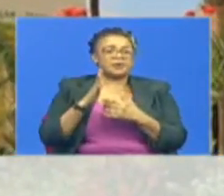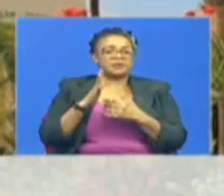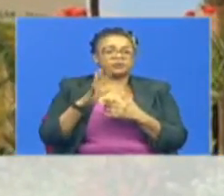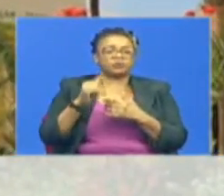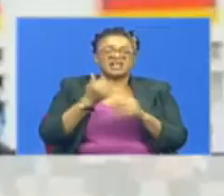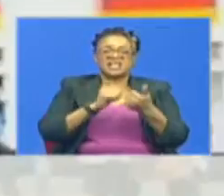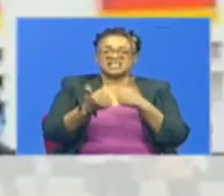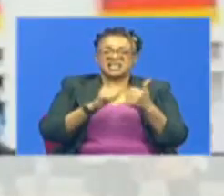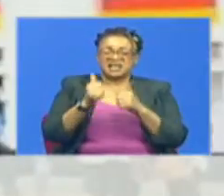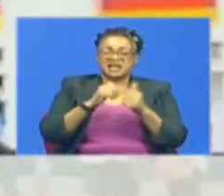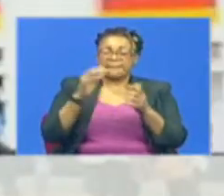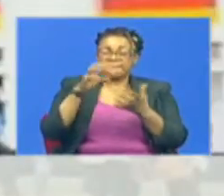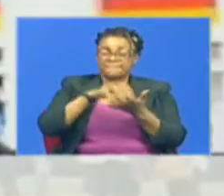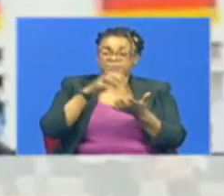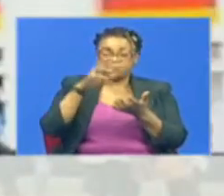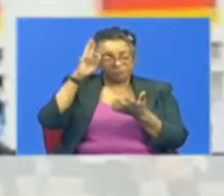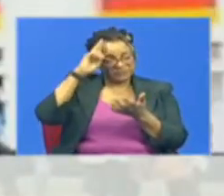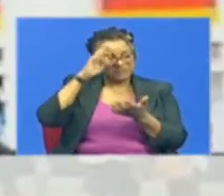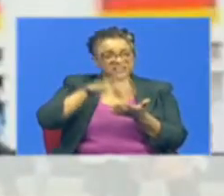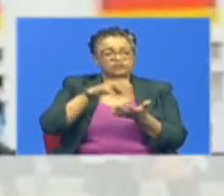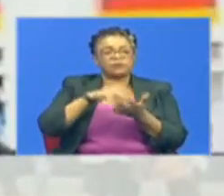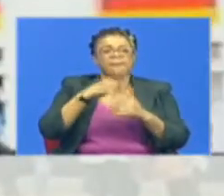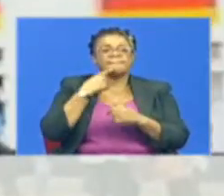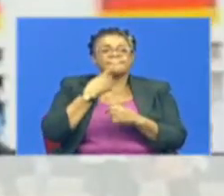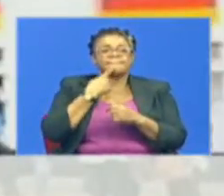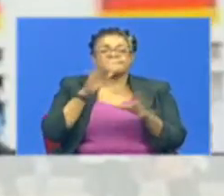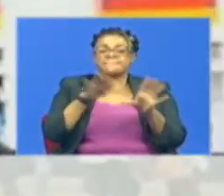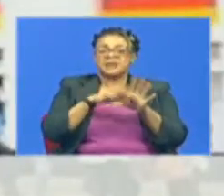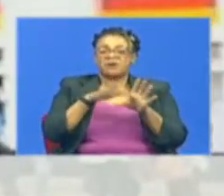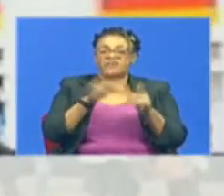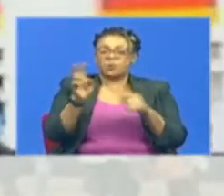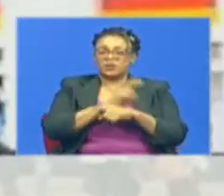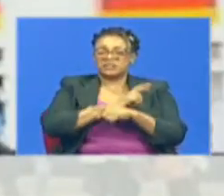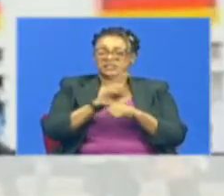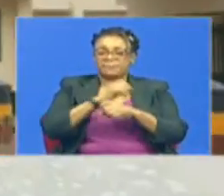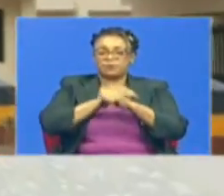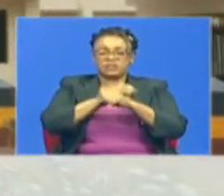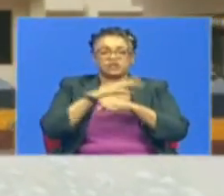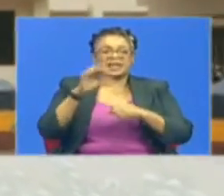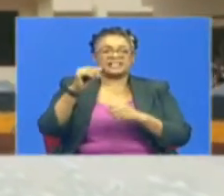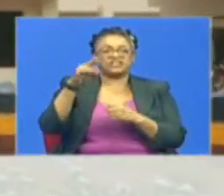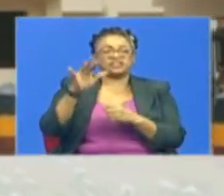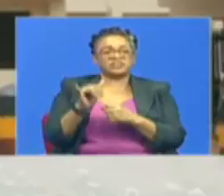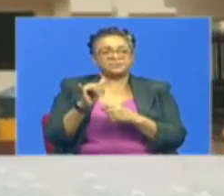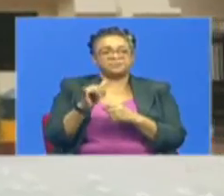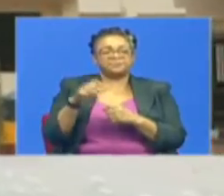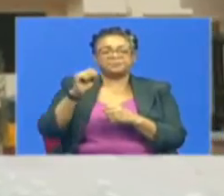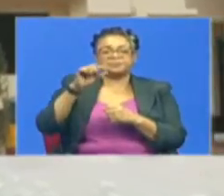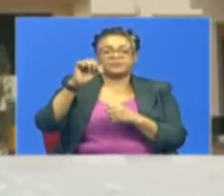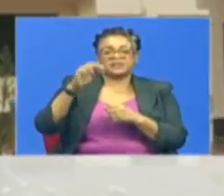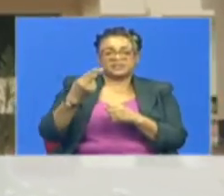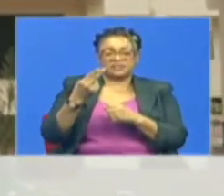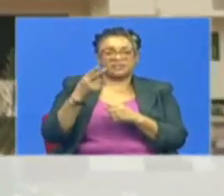station, saying they were members of the Witness Protection Agency. Seth Olale,